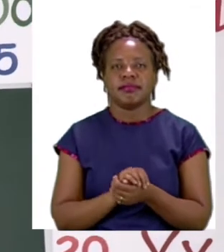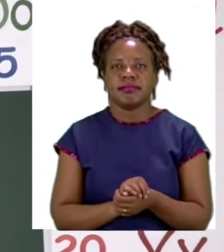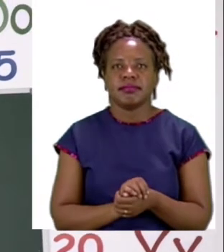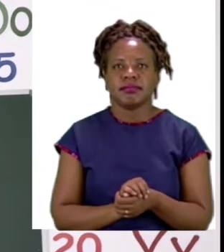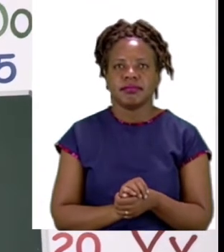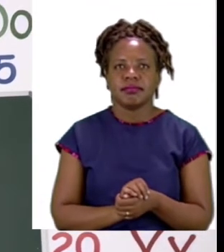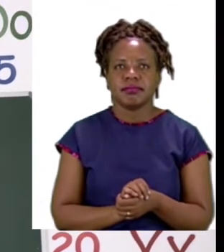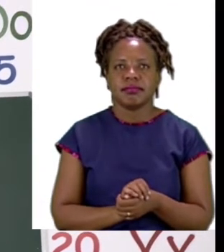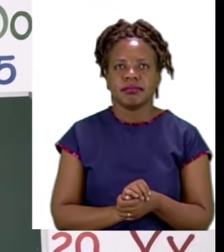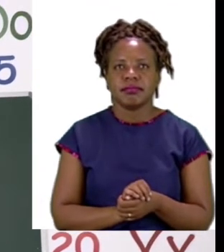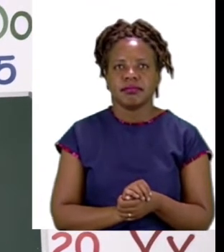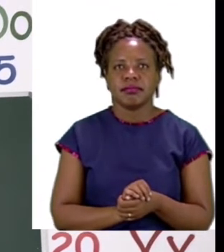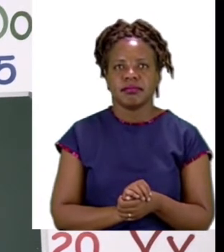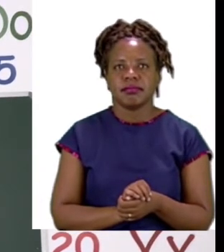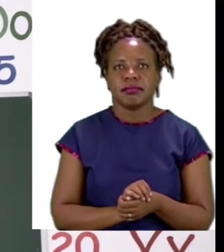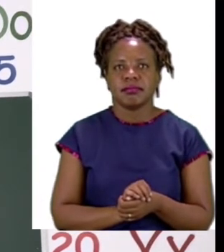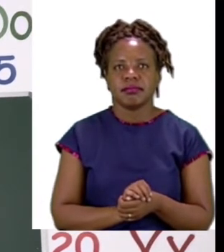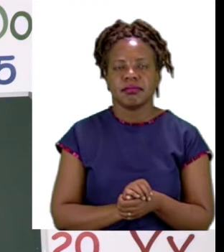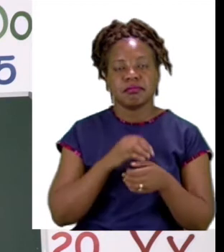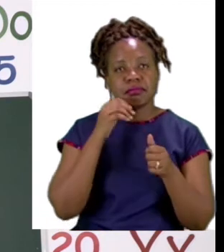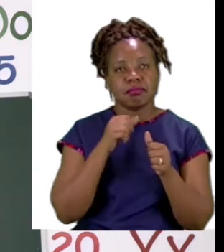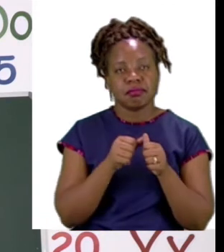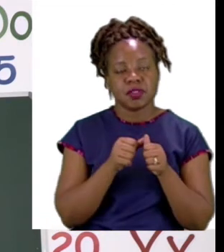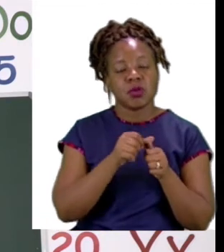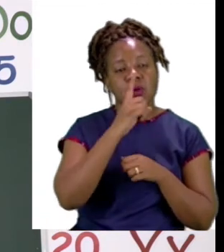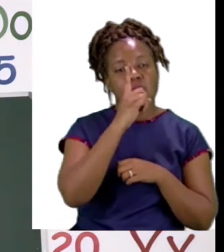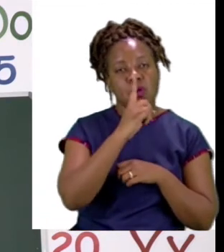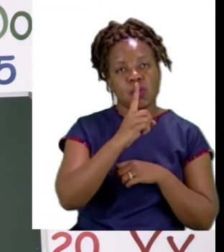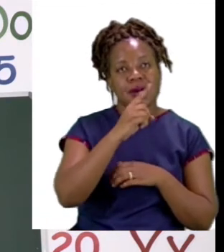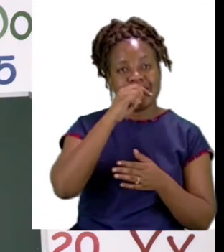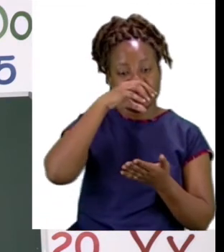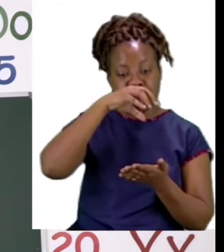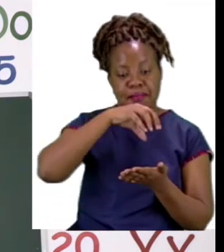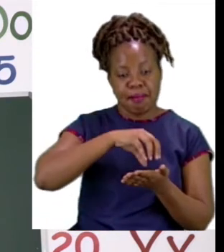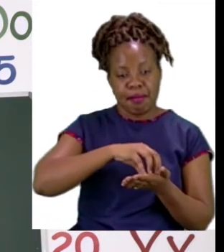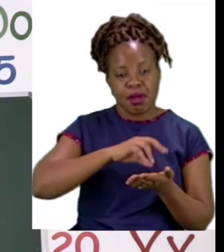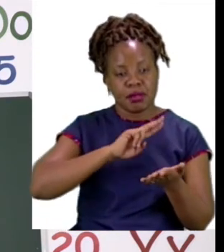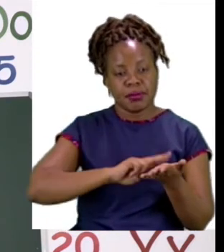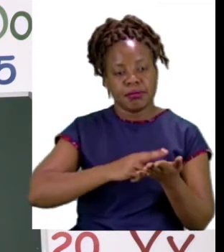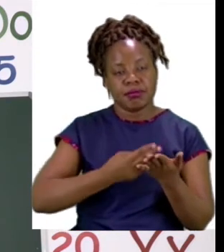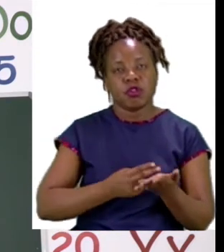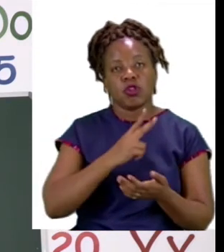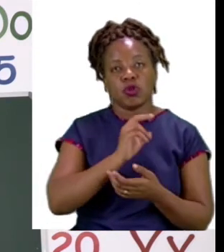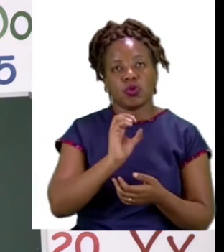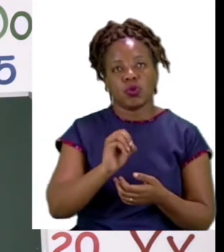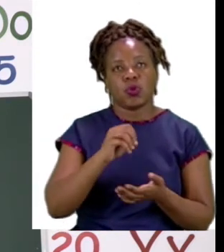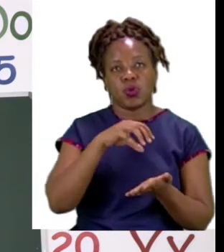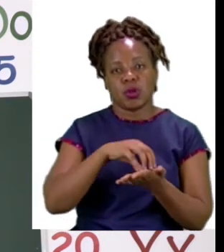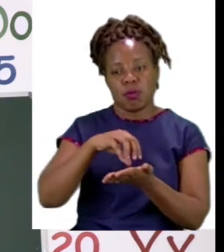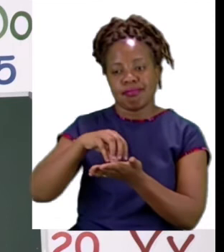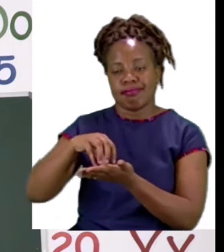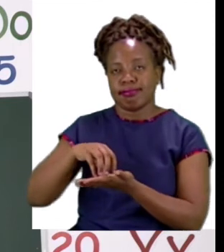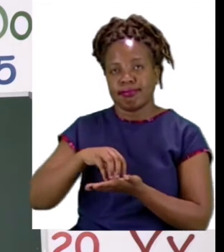day. How did we get that? Remember, each pie has 20 in it. So every pie that we can